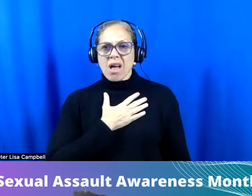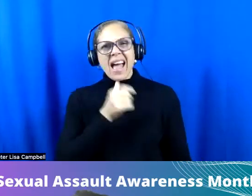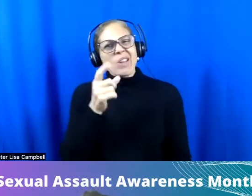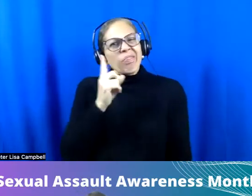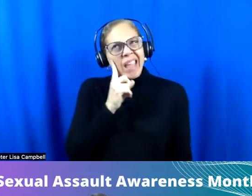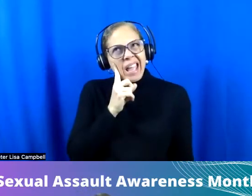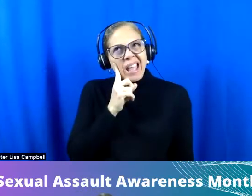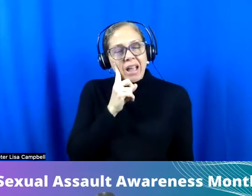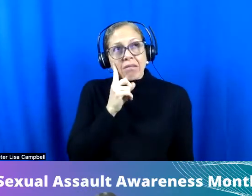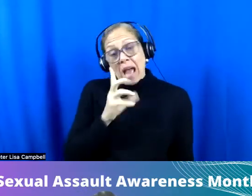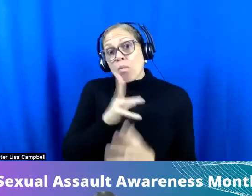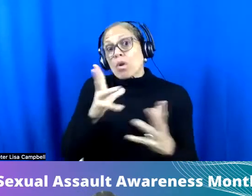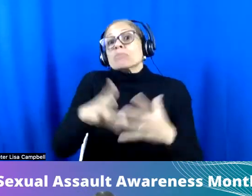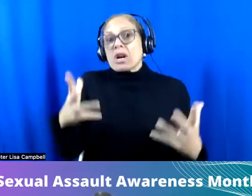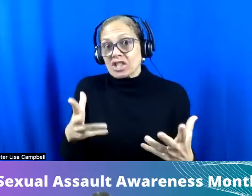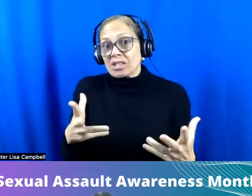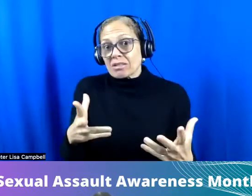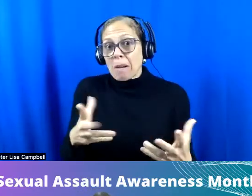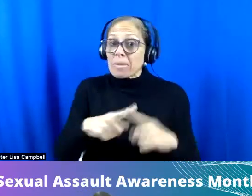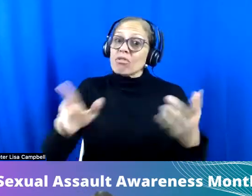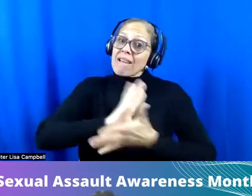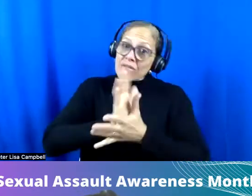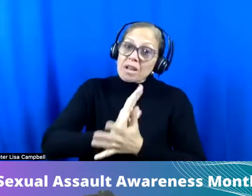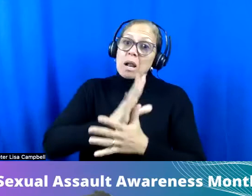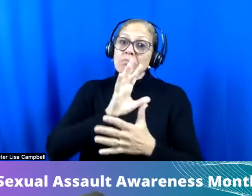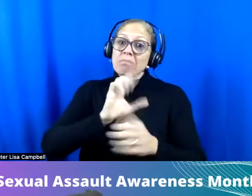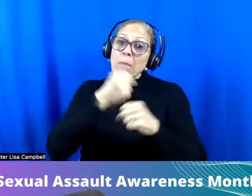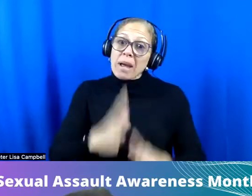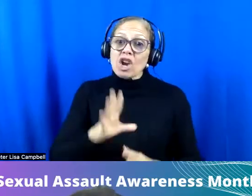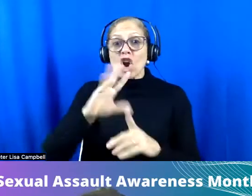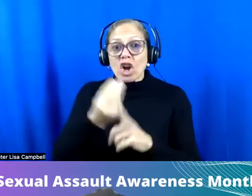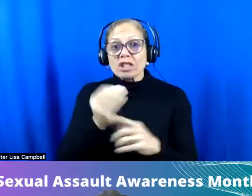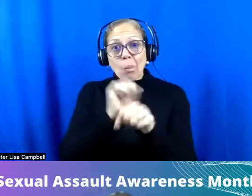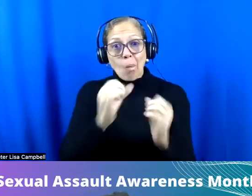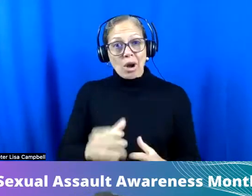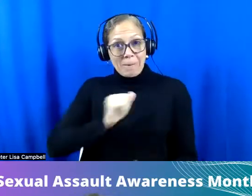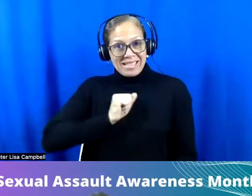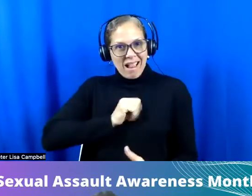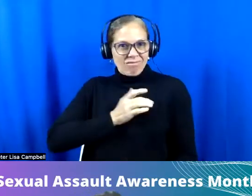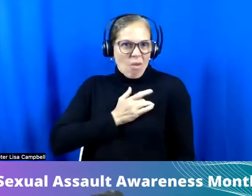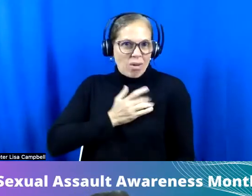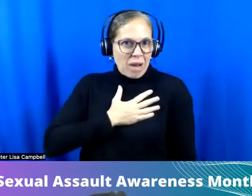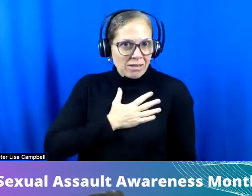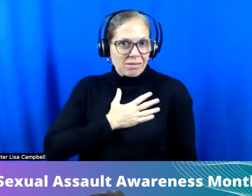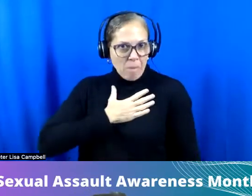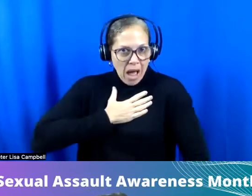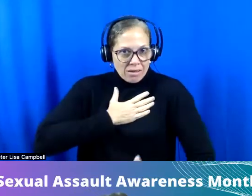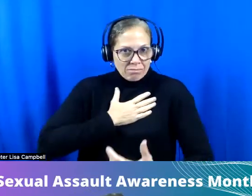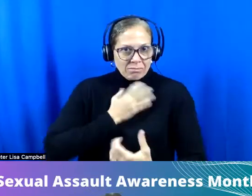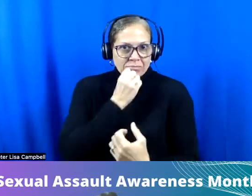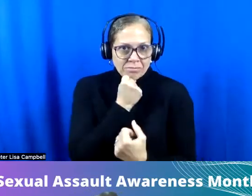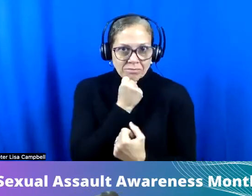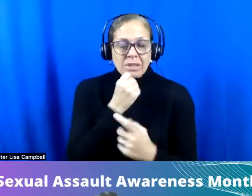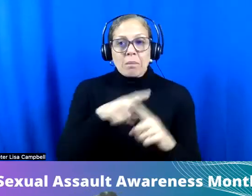as much time as I have because I am a filmmaker, culture worker at heart, and it kind of veered me into being